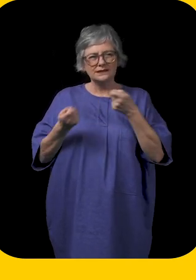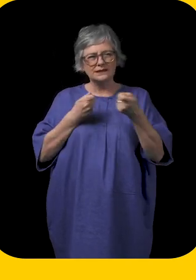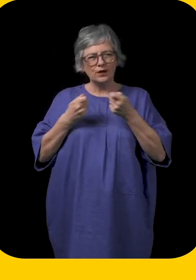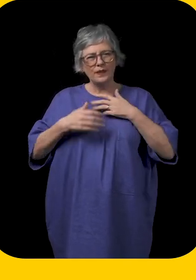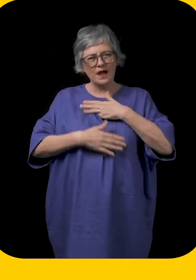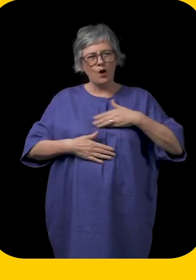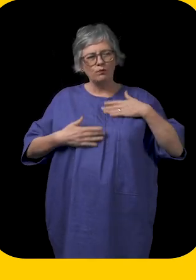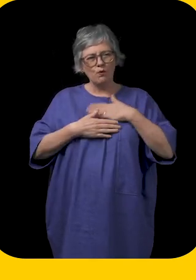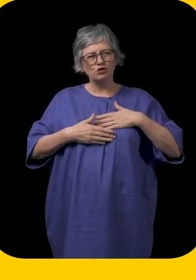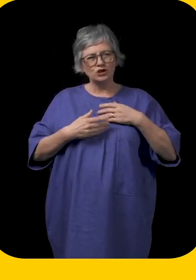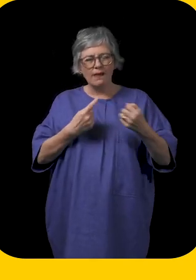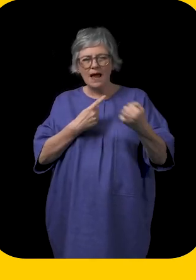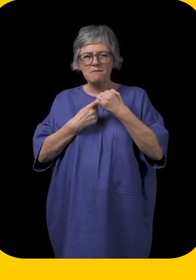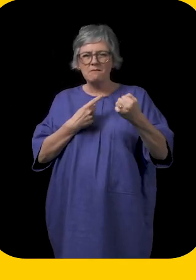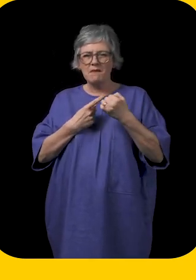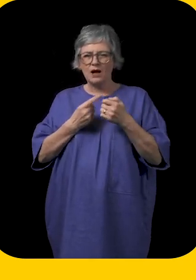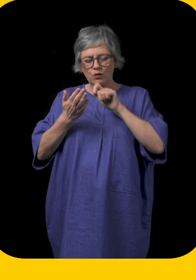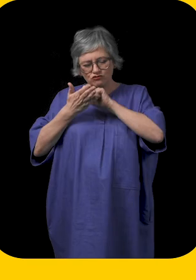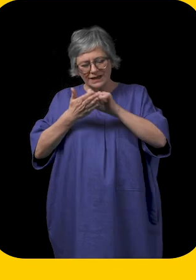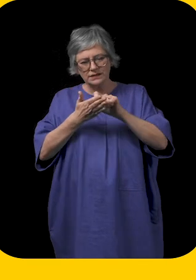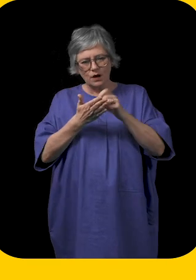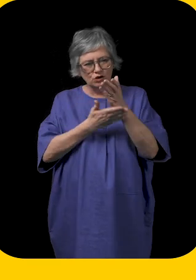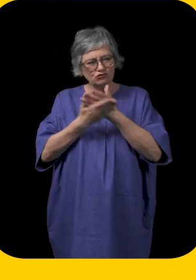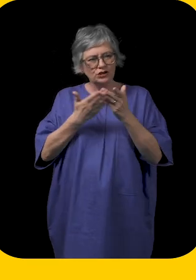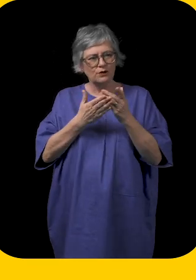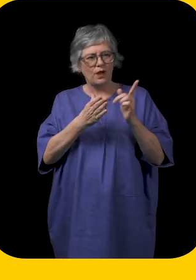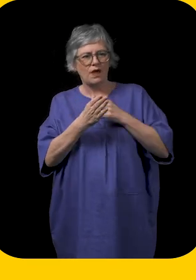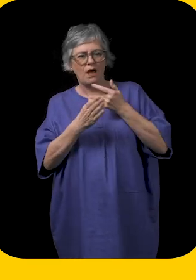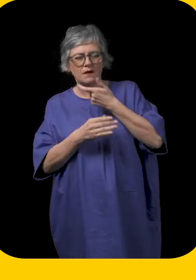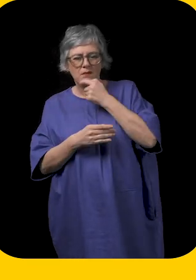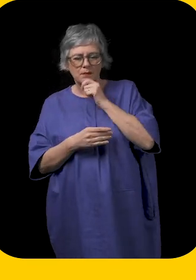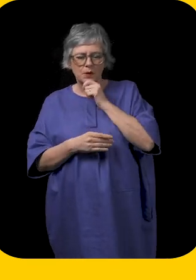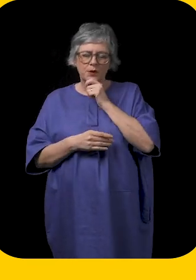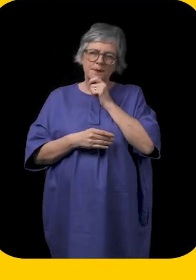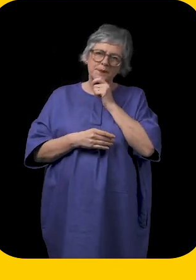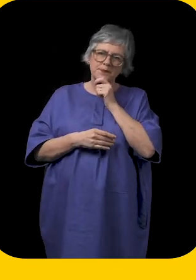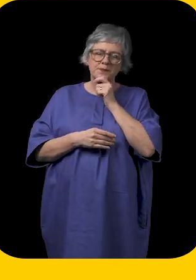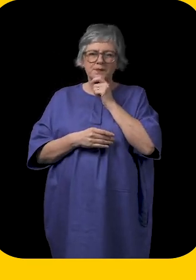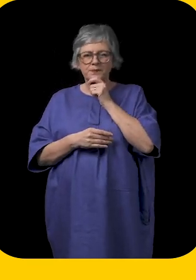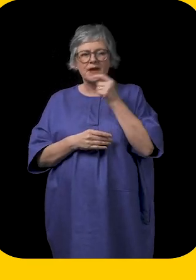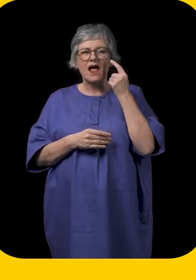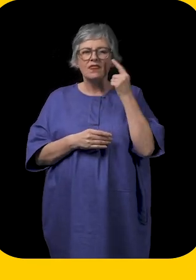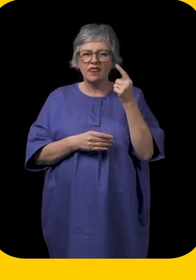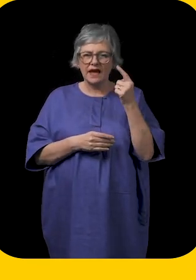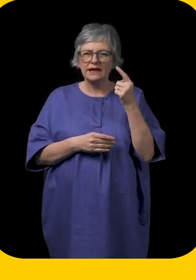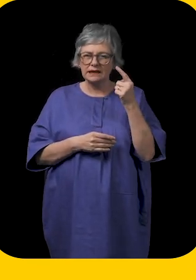you know, I think, how do I deal with the emotional impact of writing things down and then sharing them with someone else?